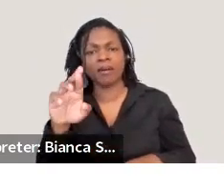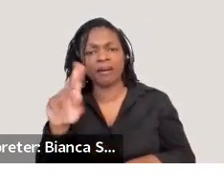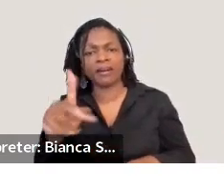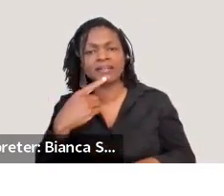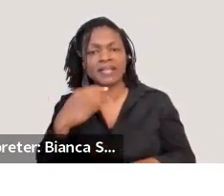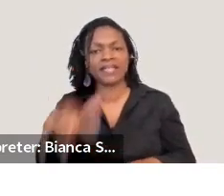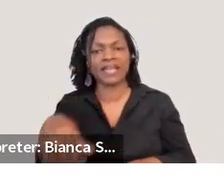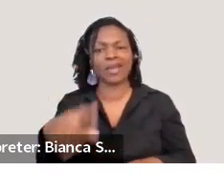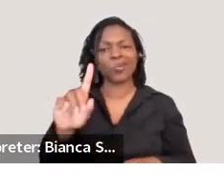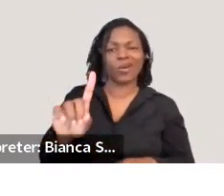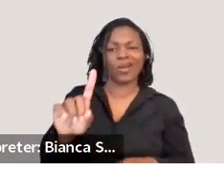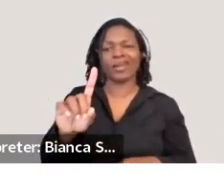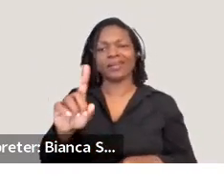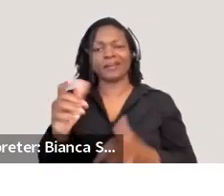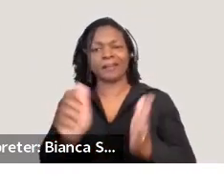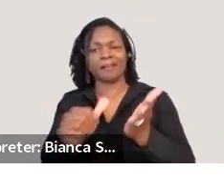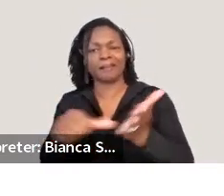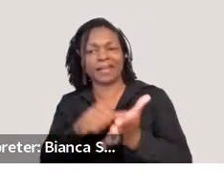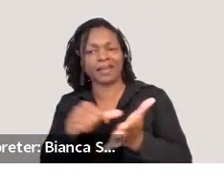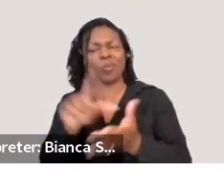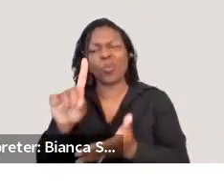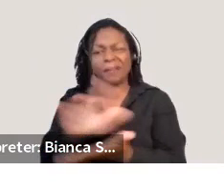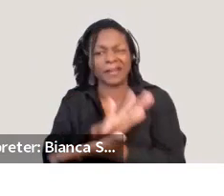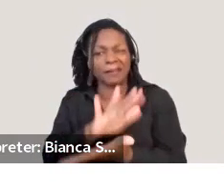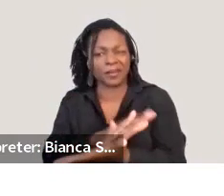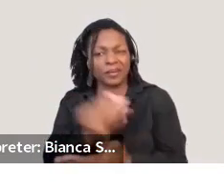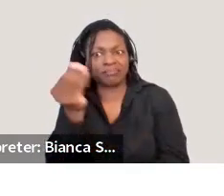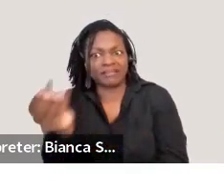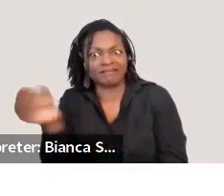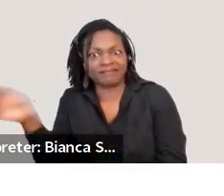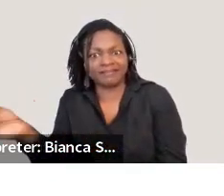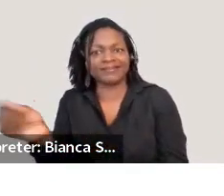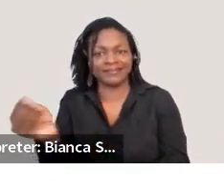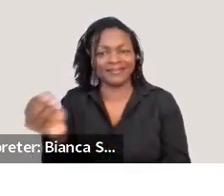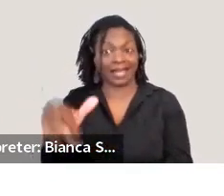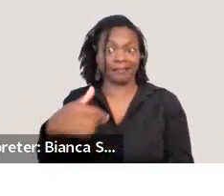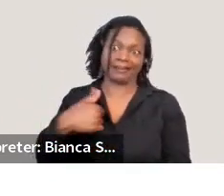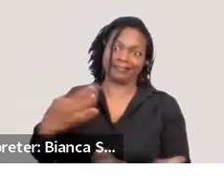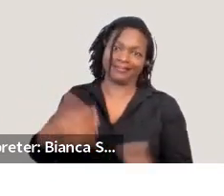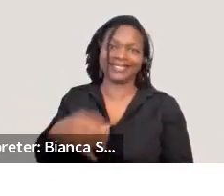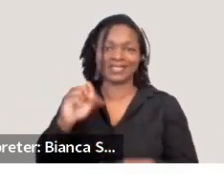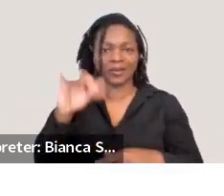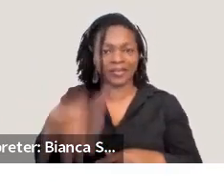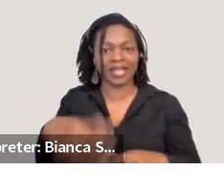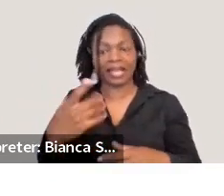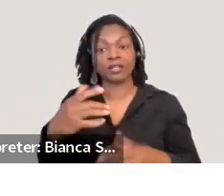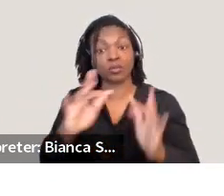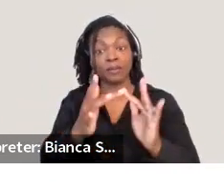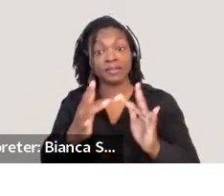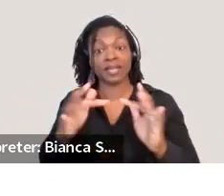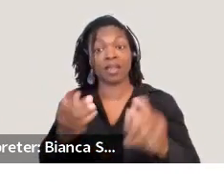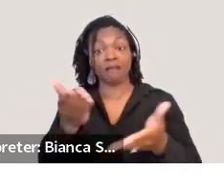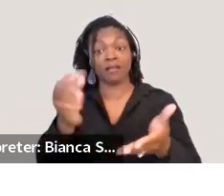We do. So most of our flyers or our information that we can send to you is a